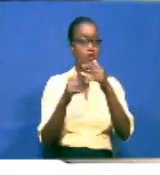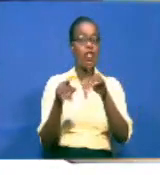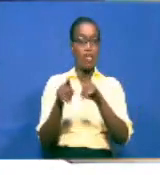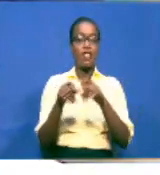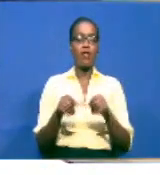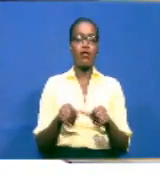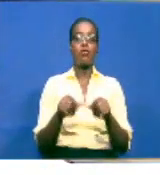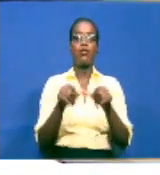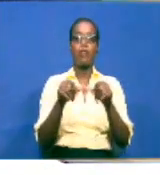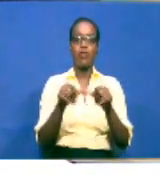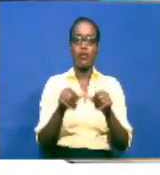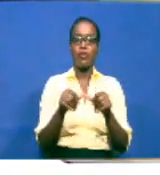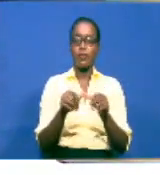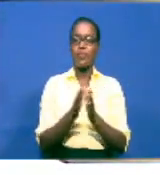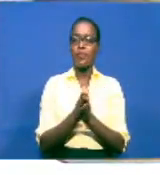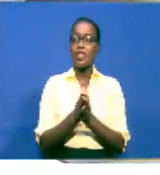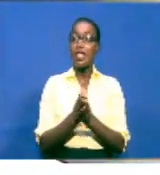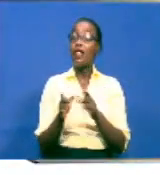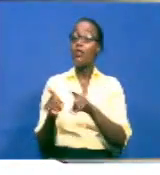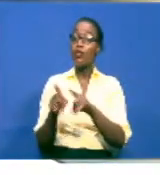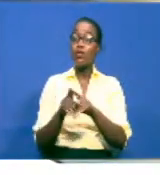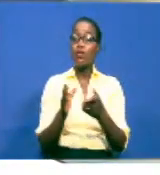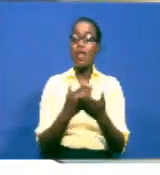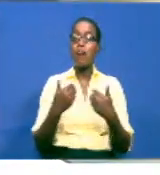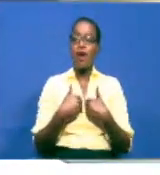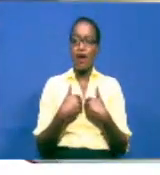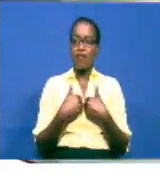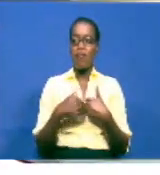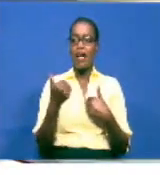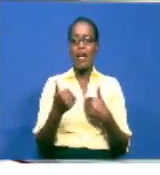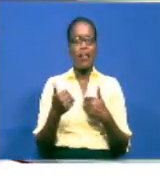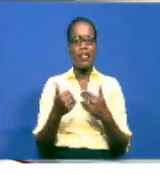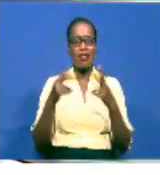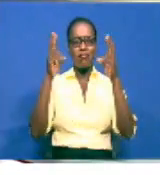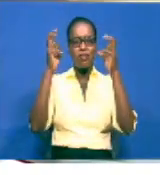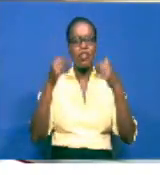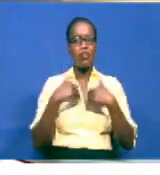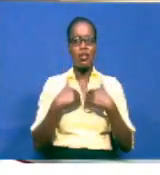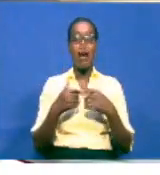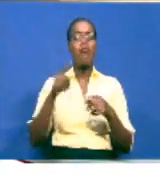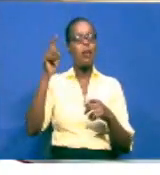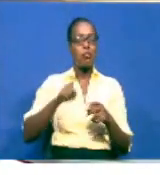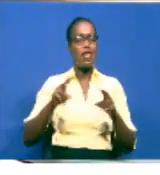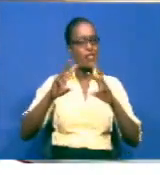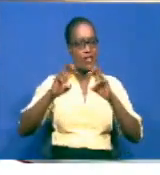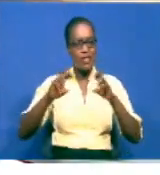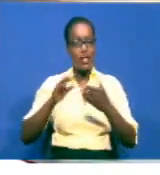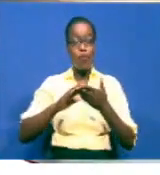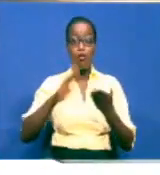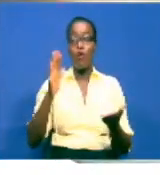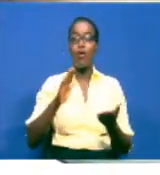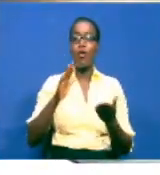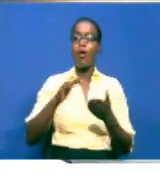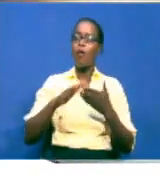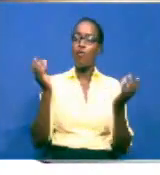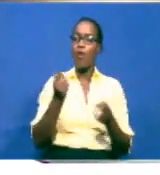currently on the underway. Of course, some even have other underlying issues and have to seek even more